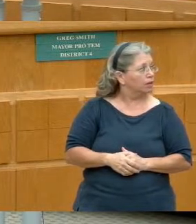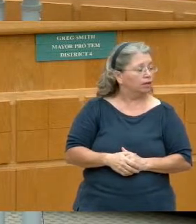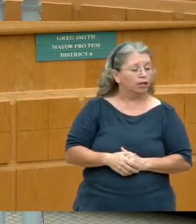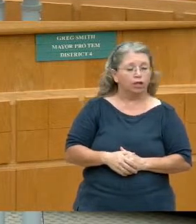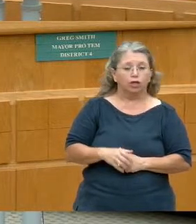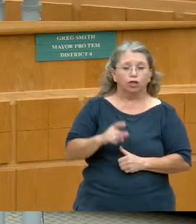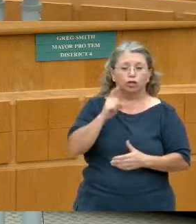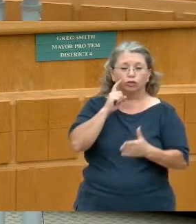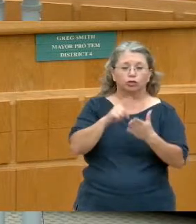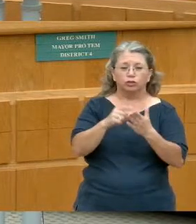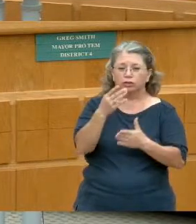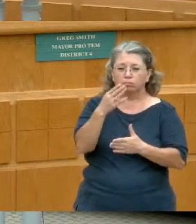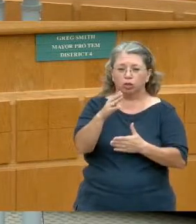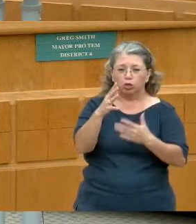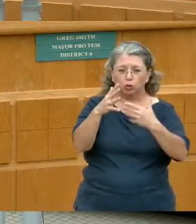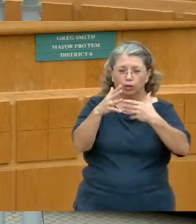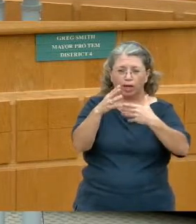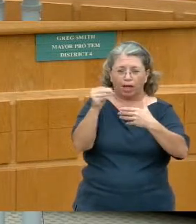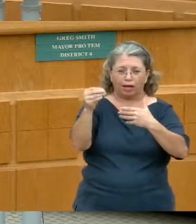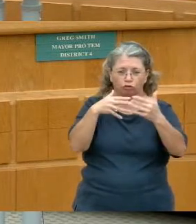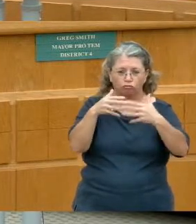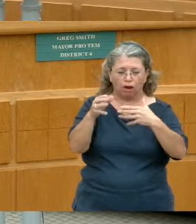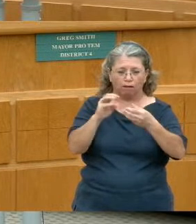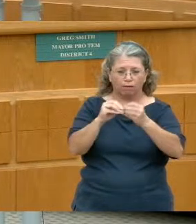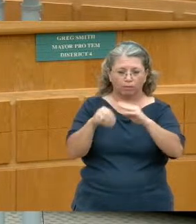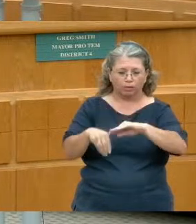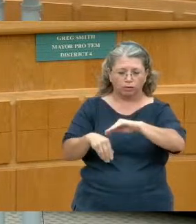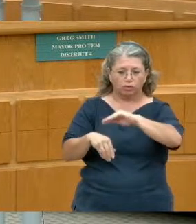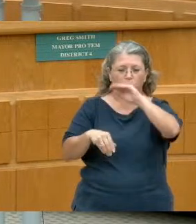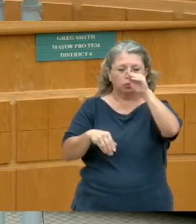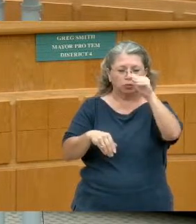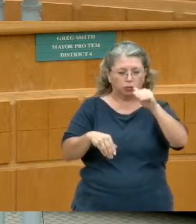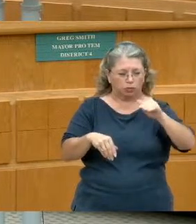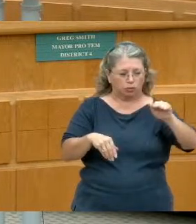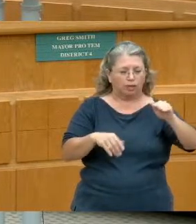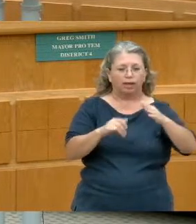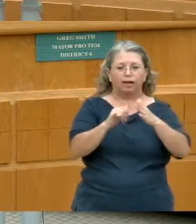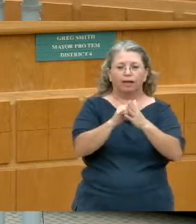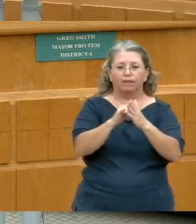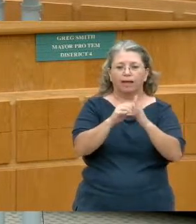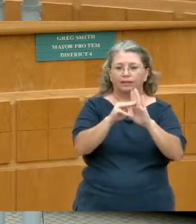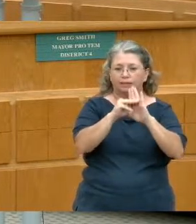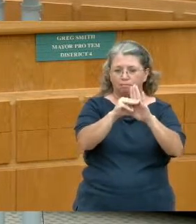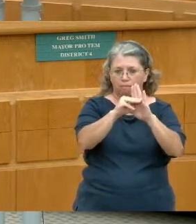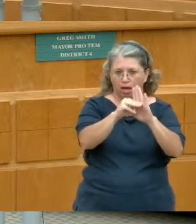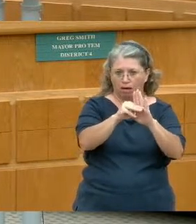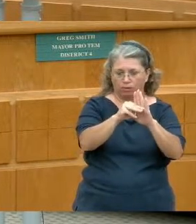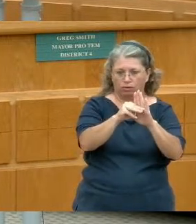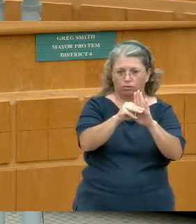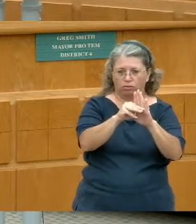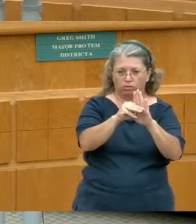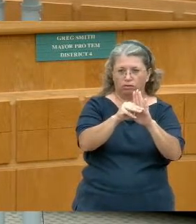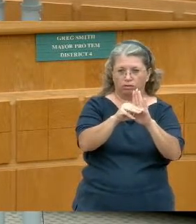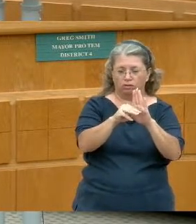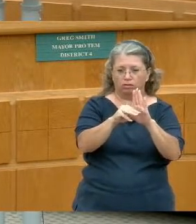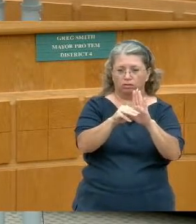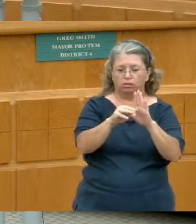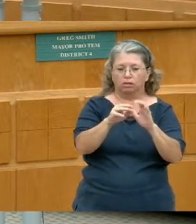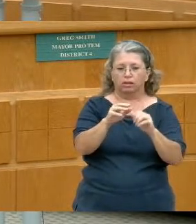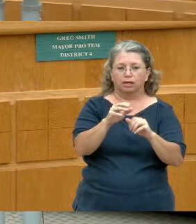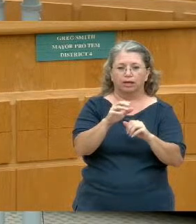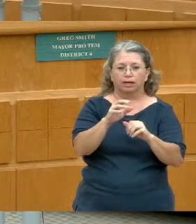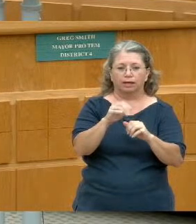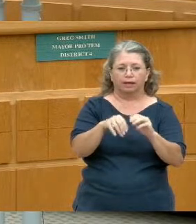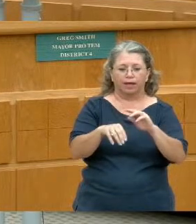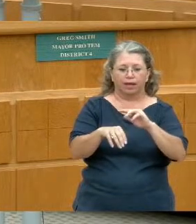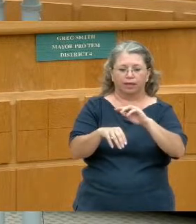see, the blue and the gray, that's a model. It's not just a statistical fit to those points. It's that line,